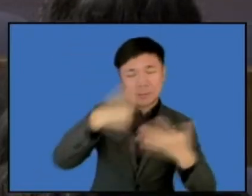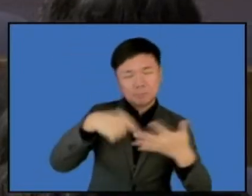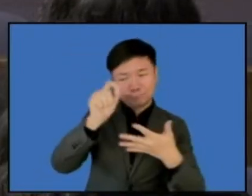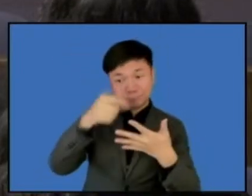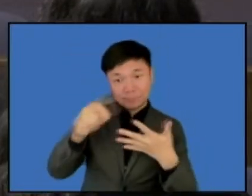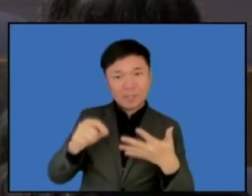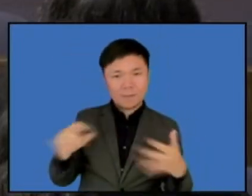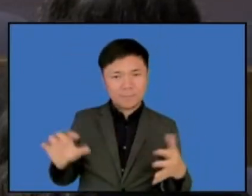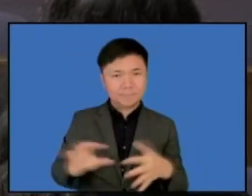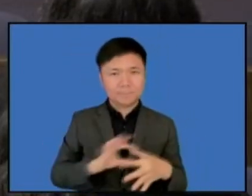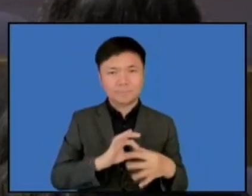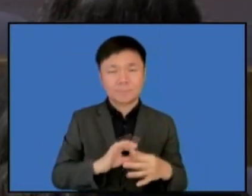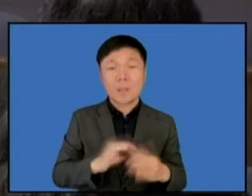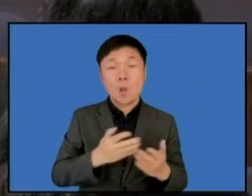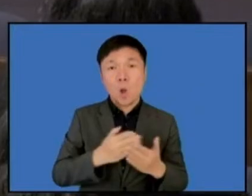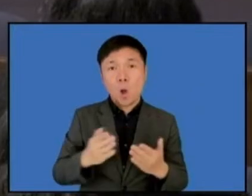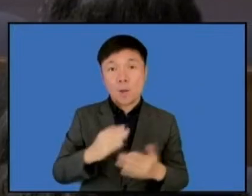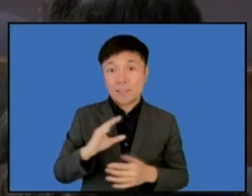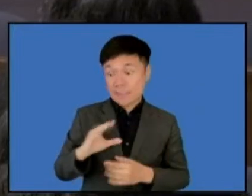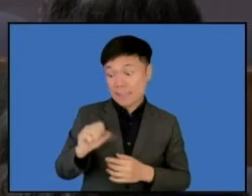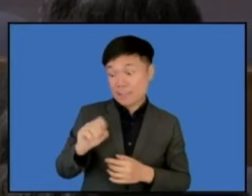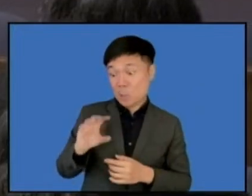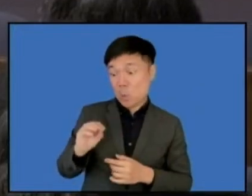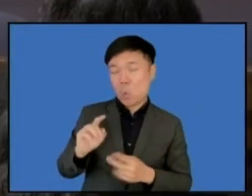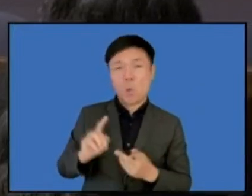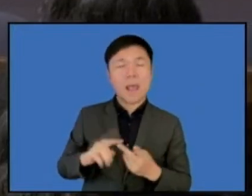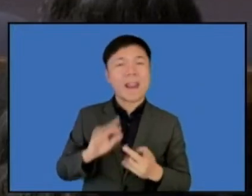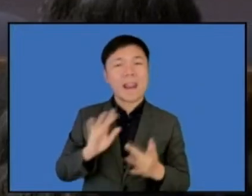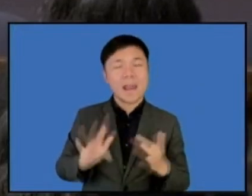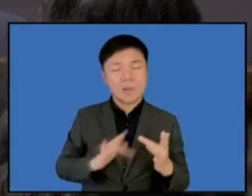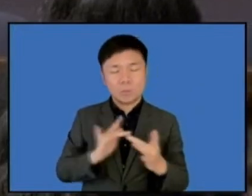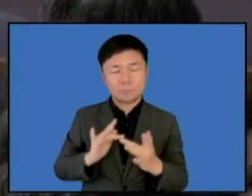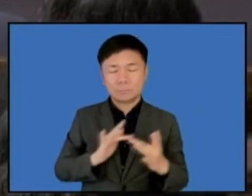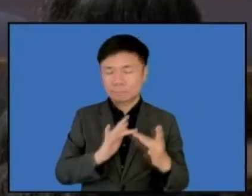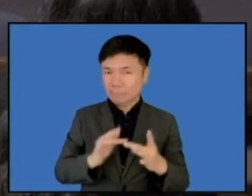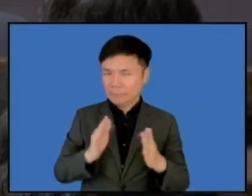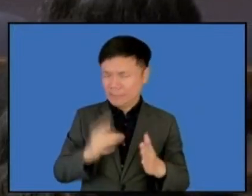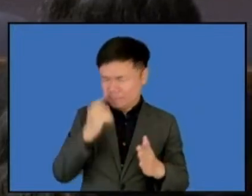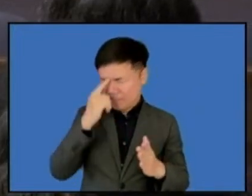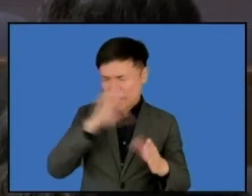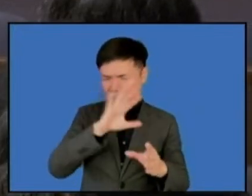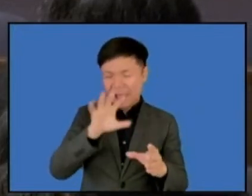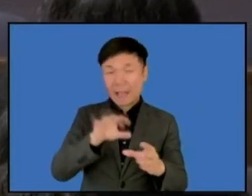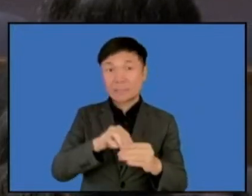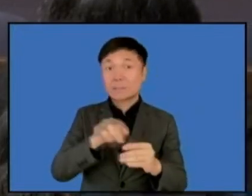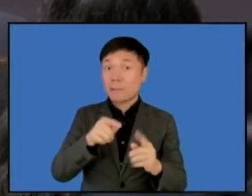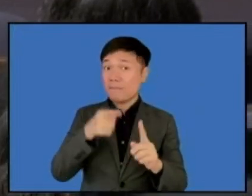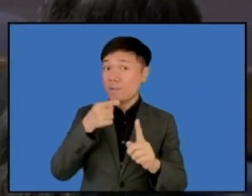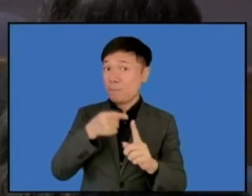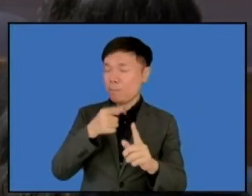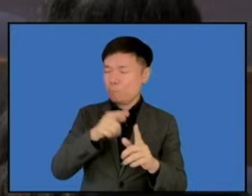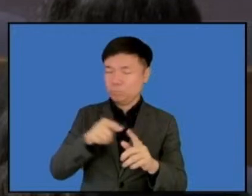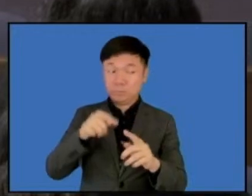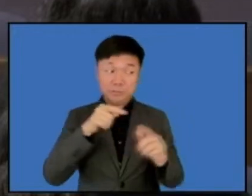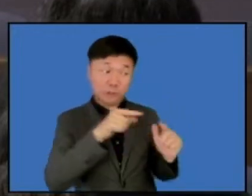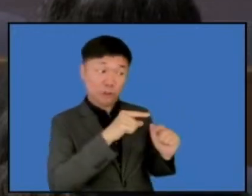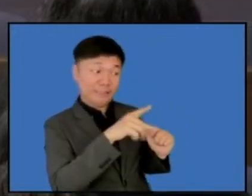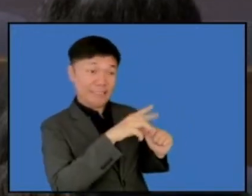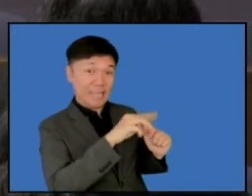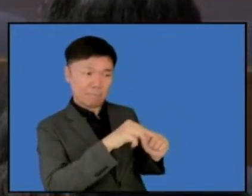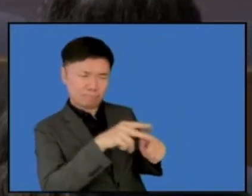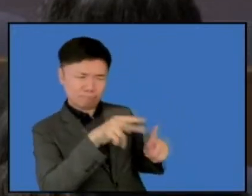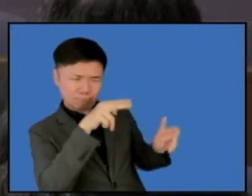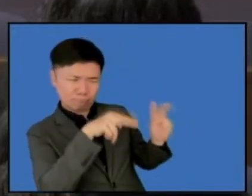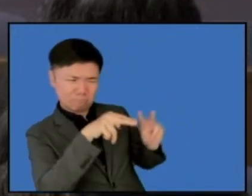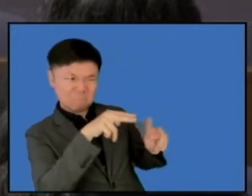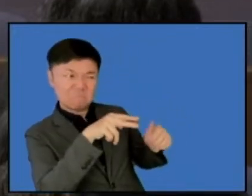civil society organizations, and networks to ensure more inclusive and substantive monitoring of the implementation of the GCM. Strengthen